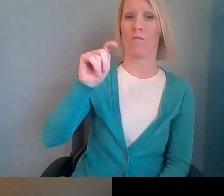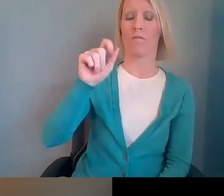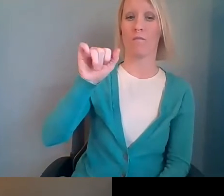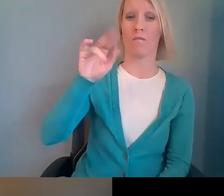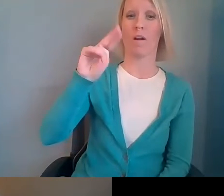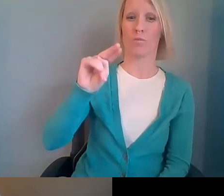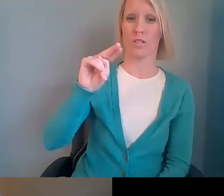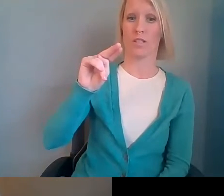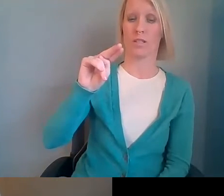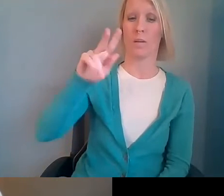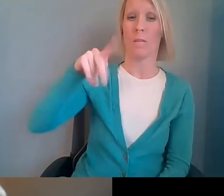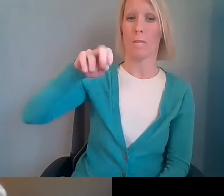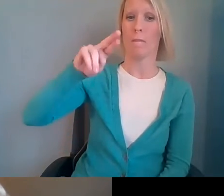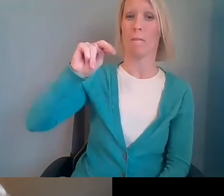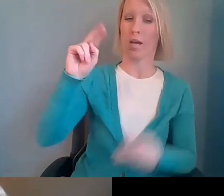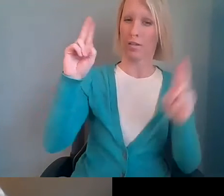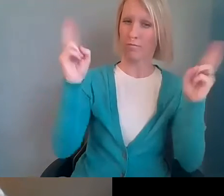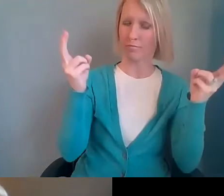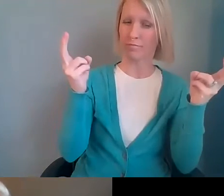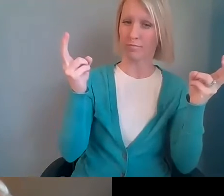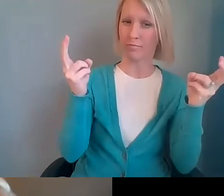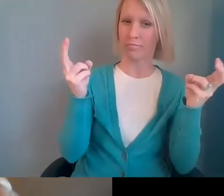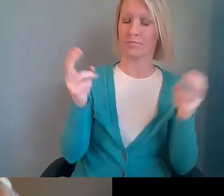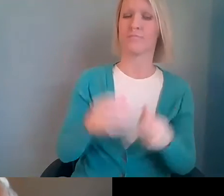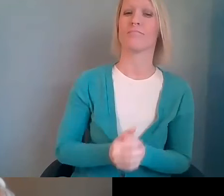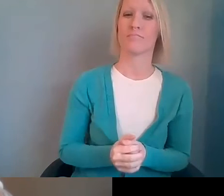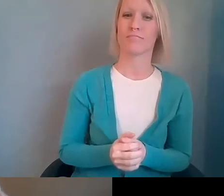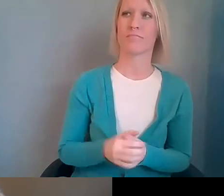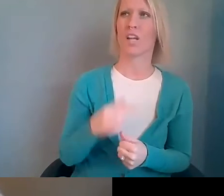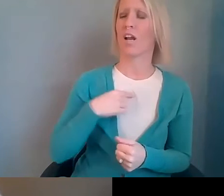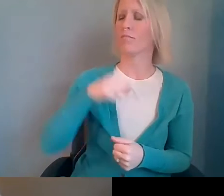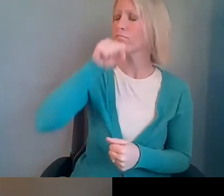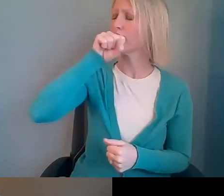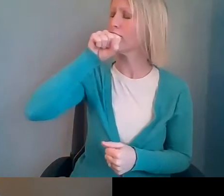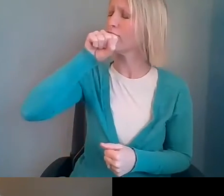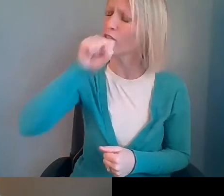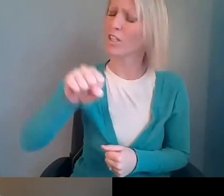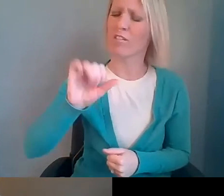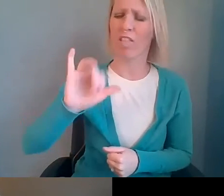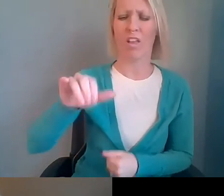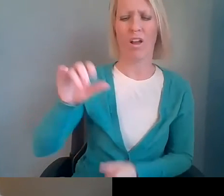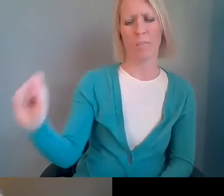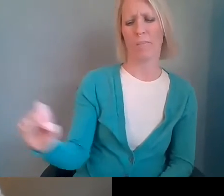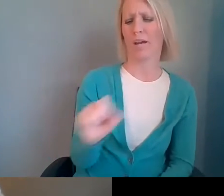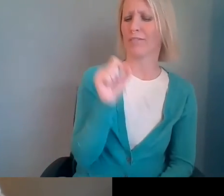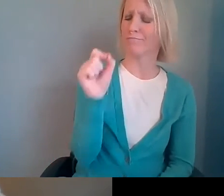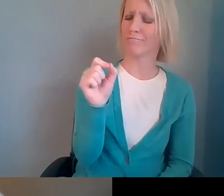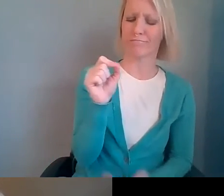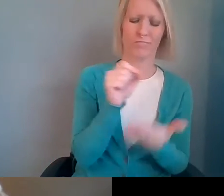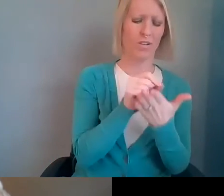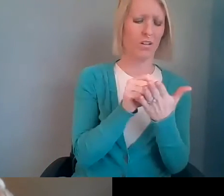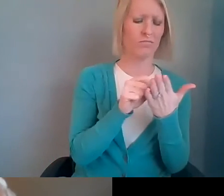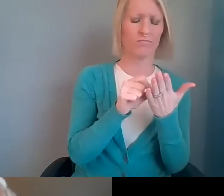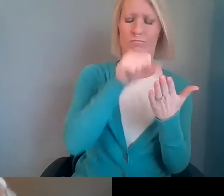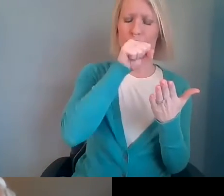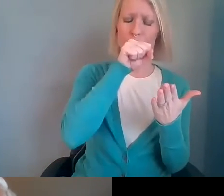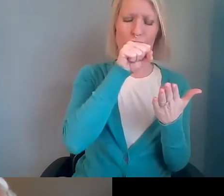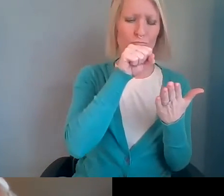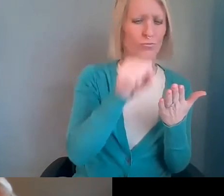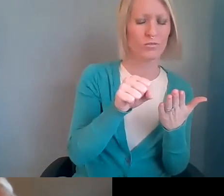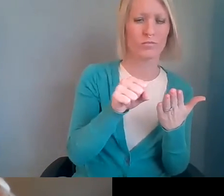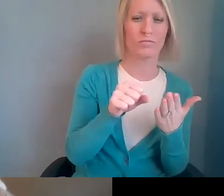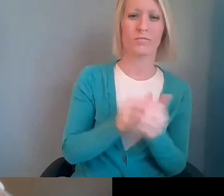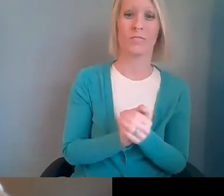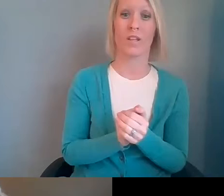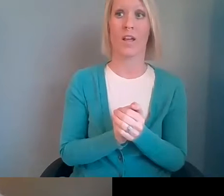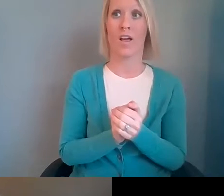started using it. And then my sister also found I found her, she had come across almost the